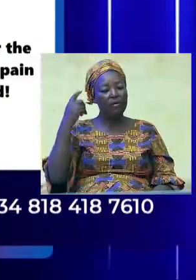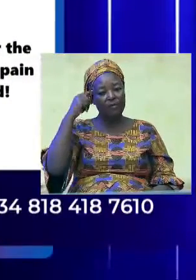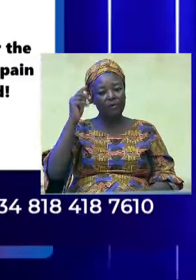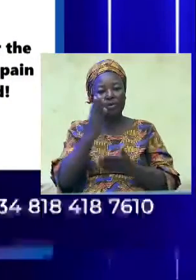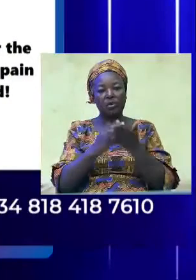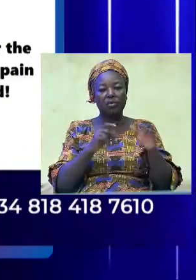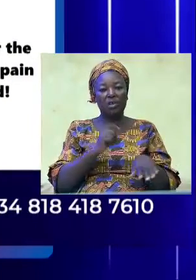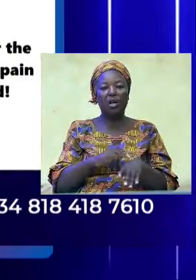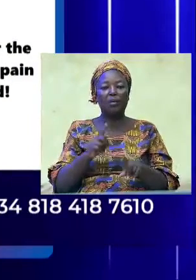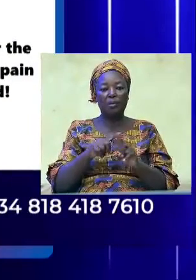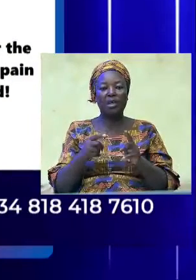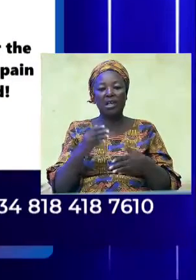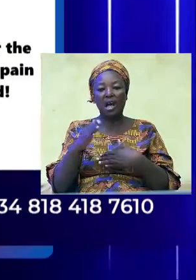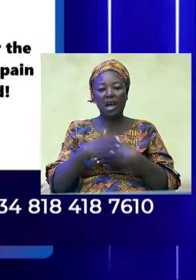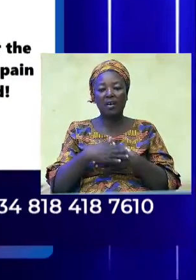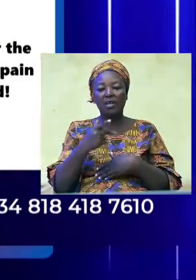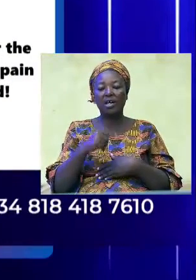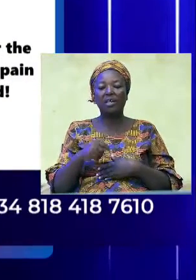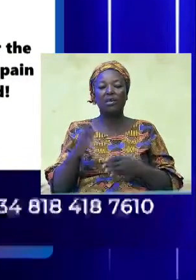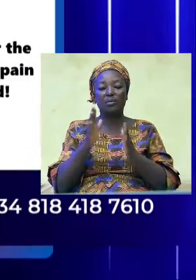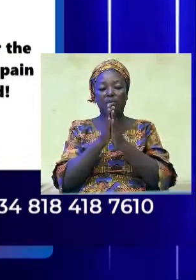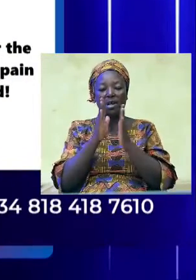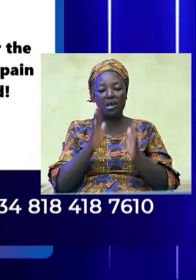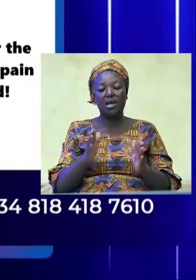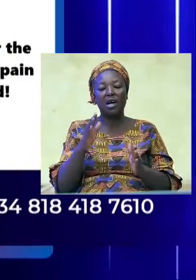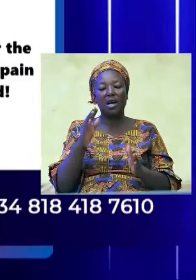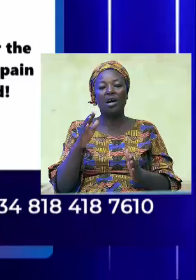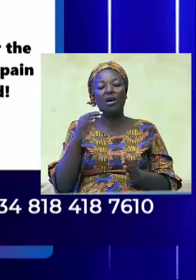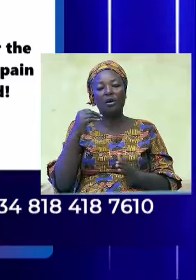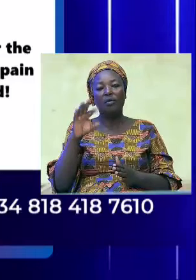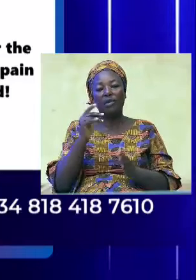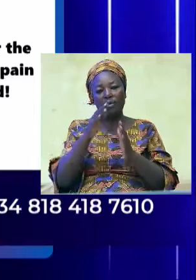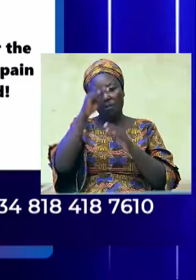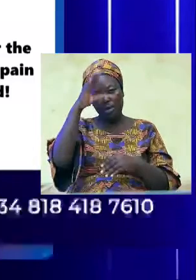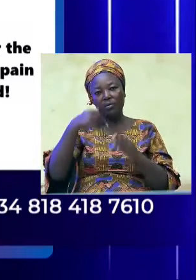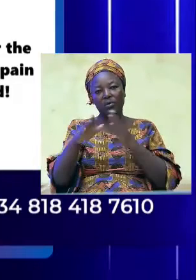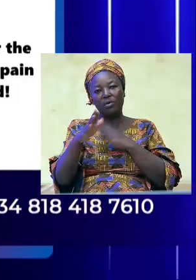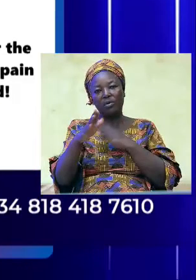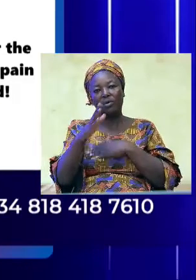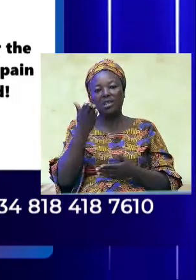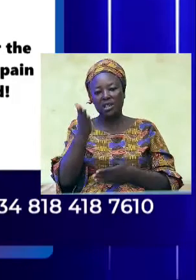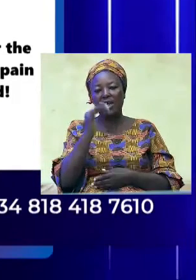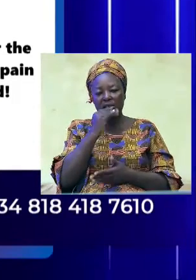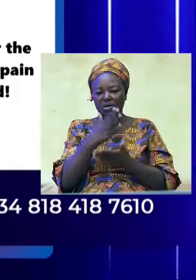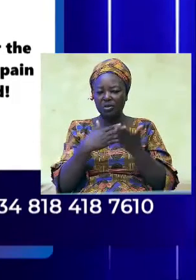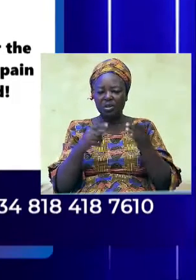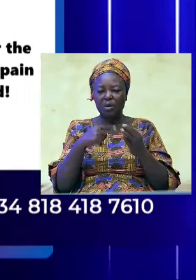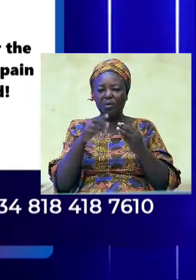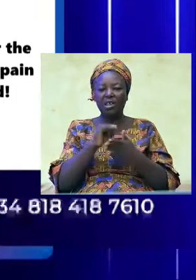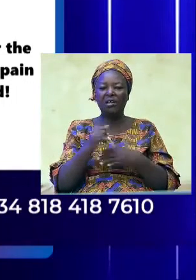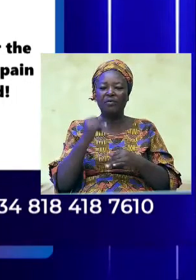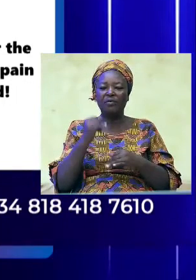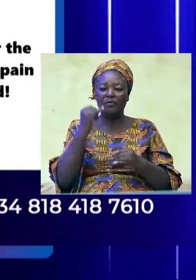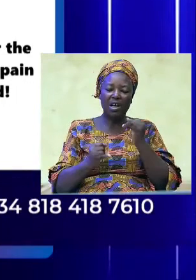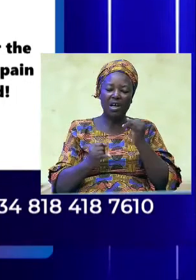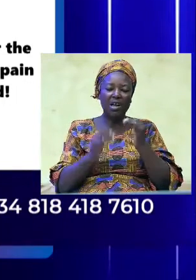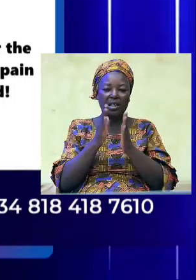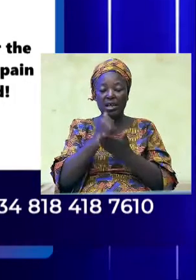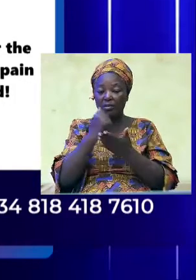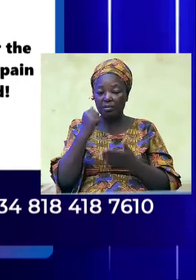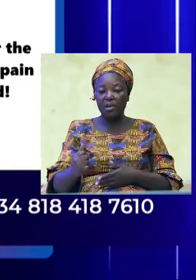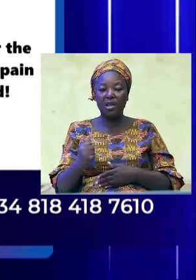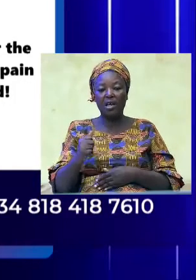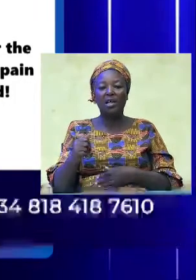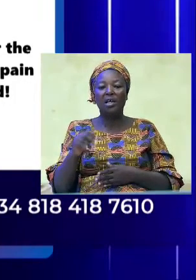for some time. But after the prayer of the man of God, something again about the final amen. And after